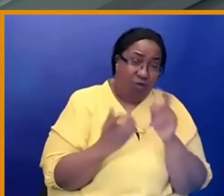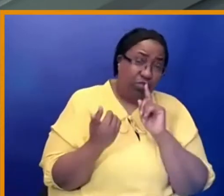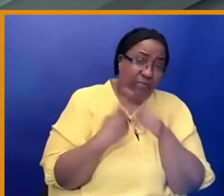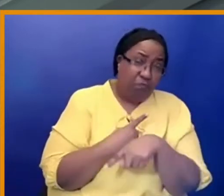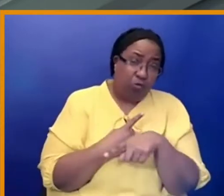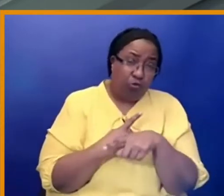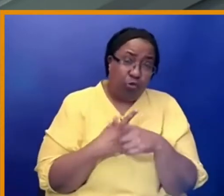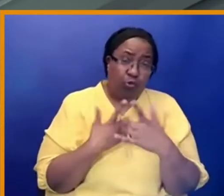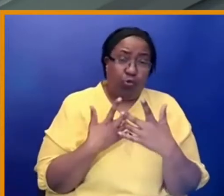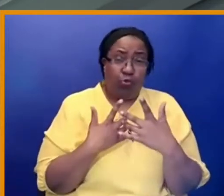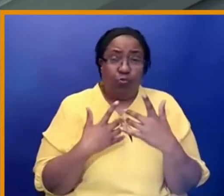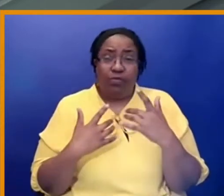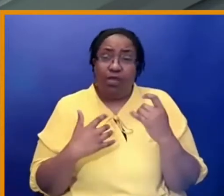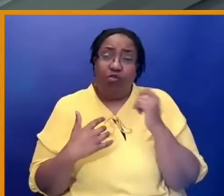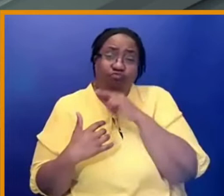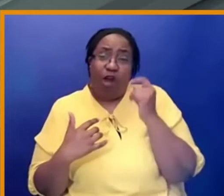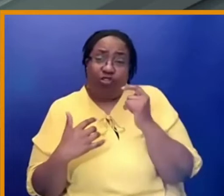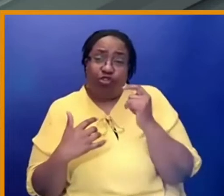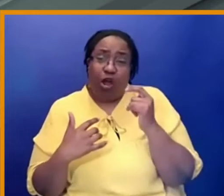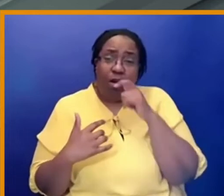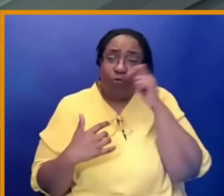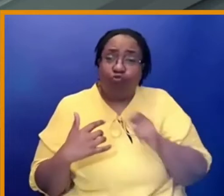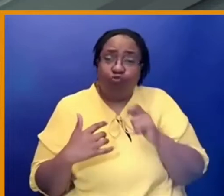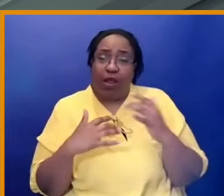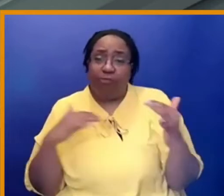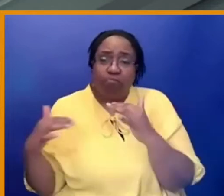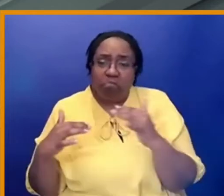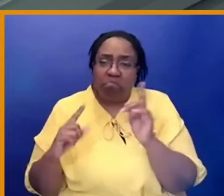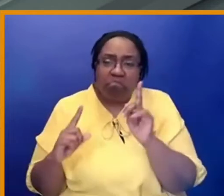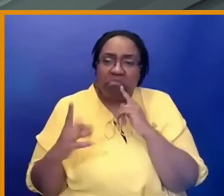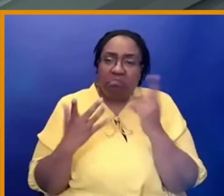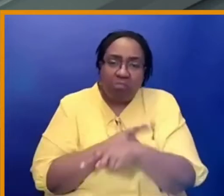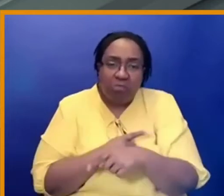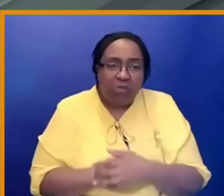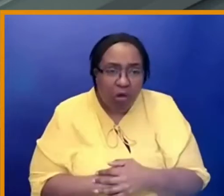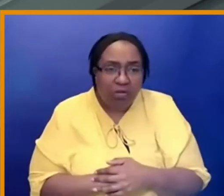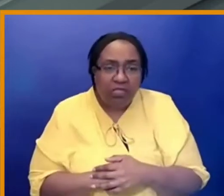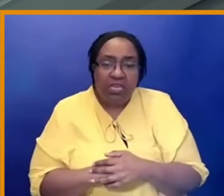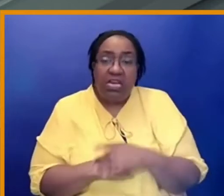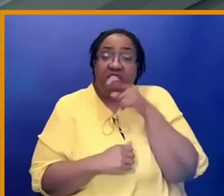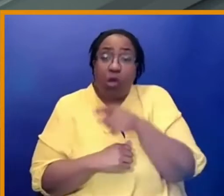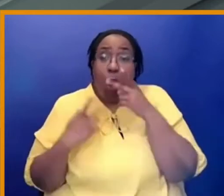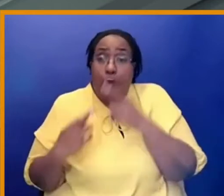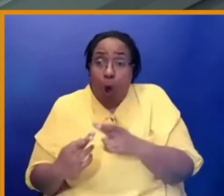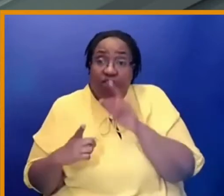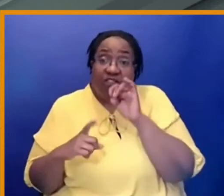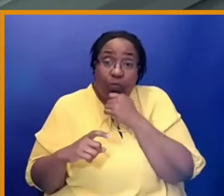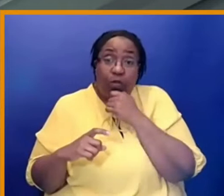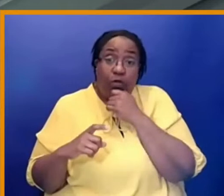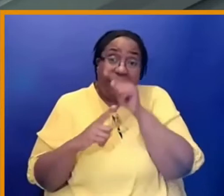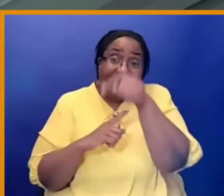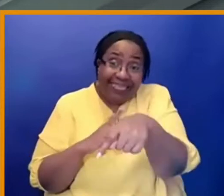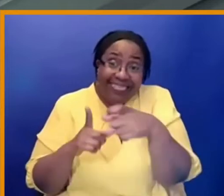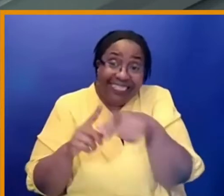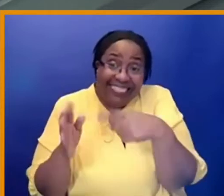the Council delegation, were instrumental in passing a resolution in Rome in December, which included the scrapping of